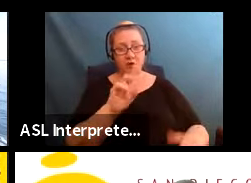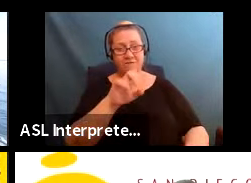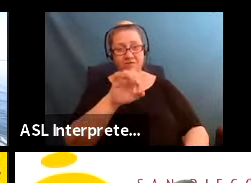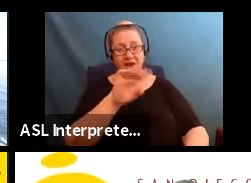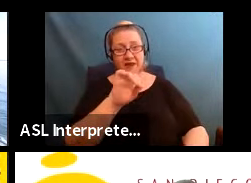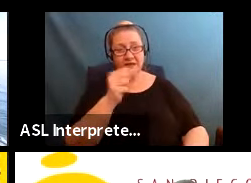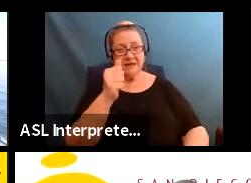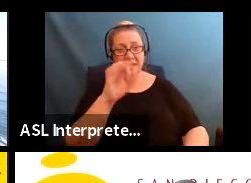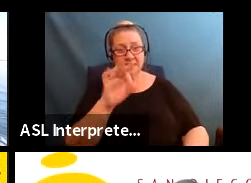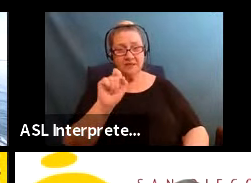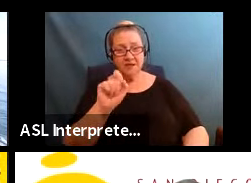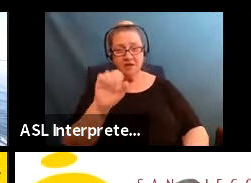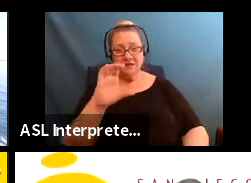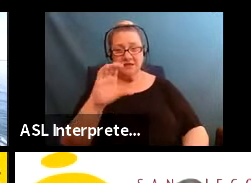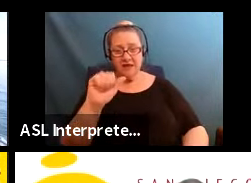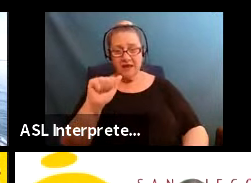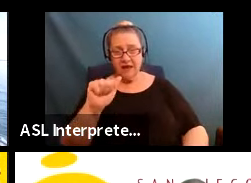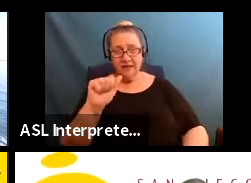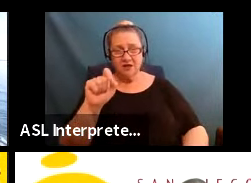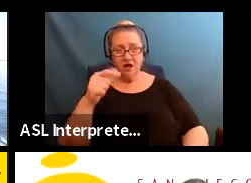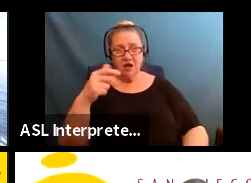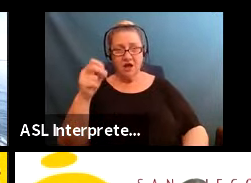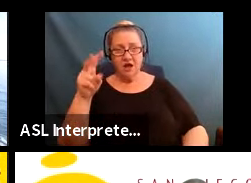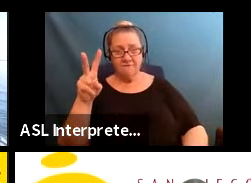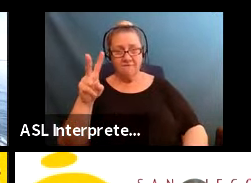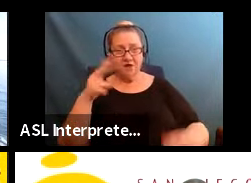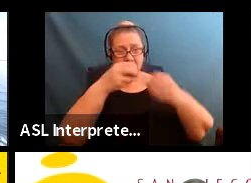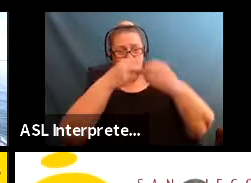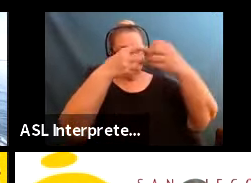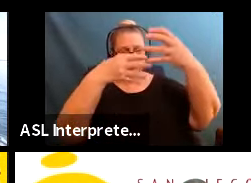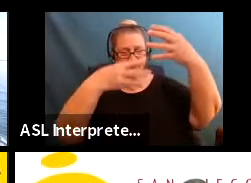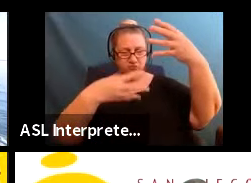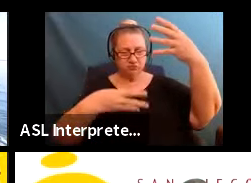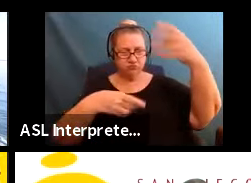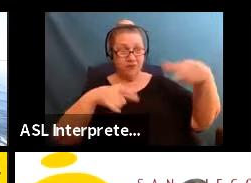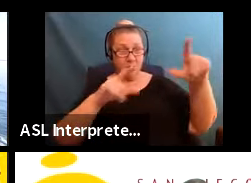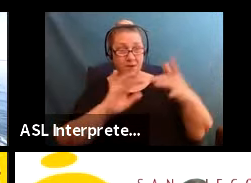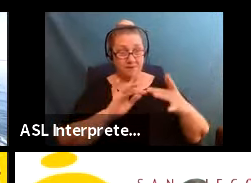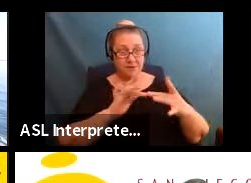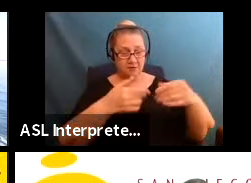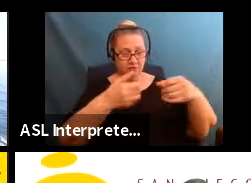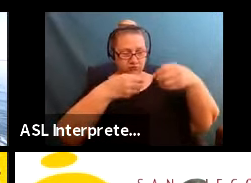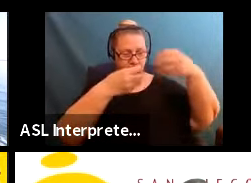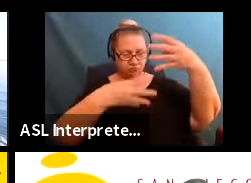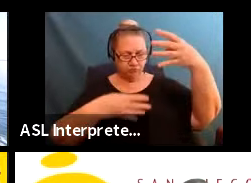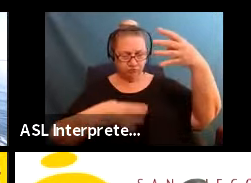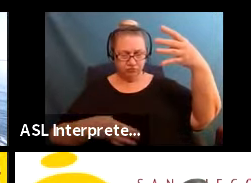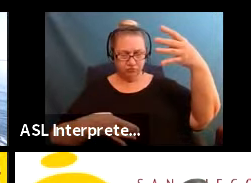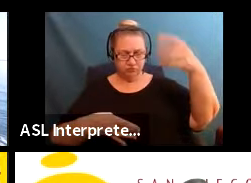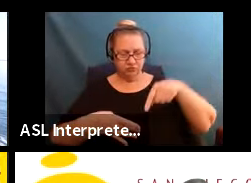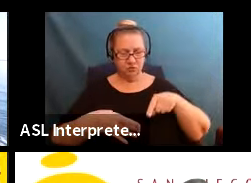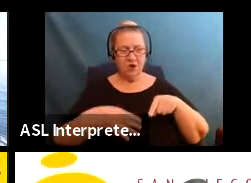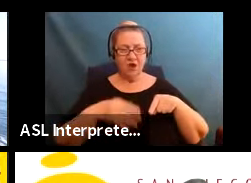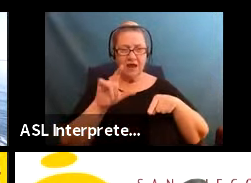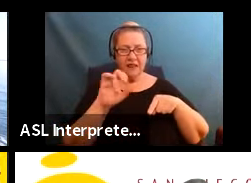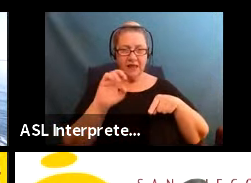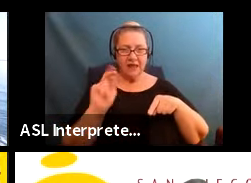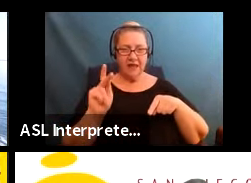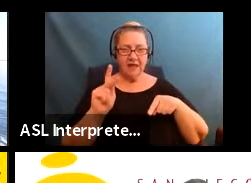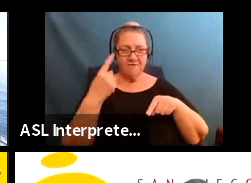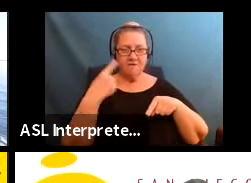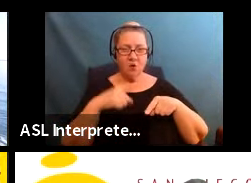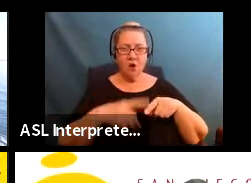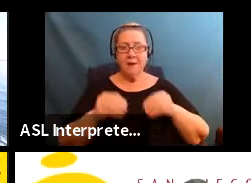covid19.ca.gov website, and when you roll down there and you look at the prioritization, there is a link to a